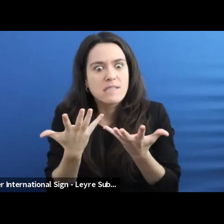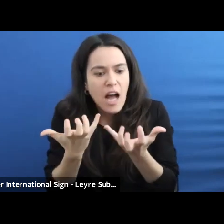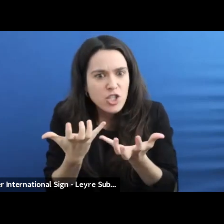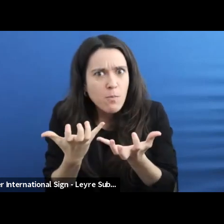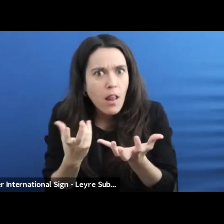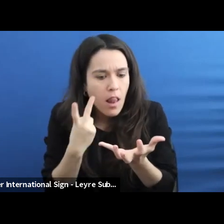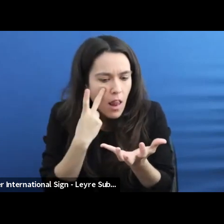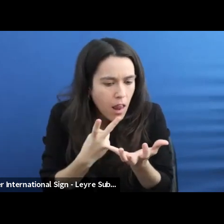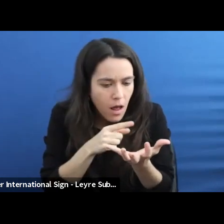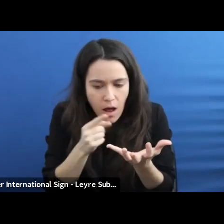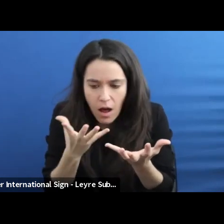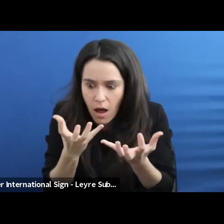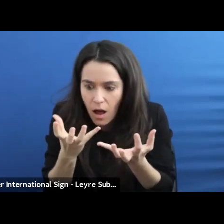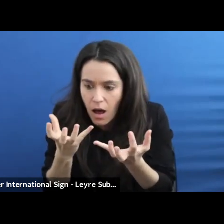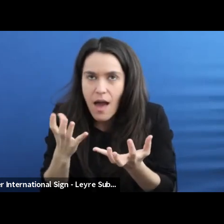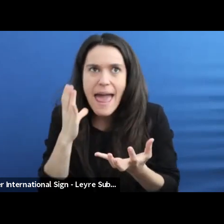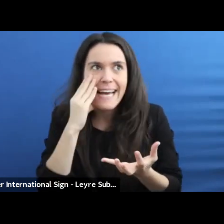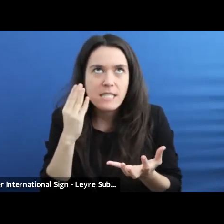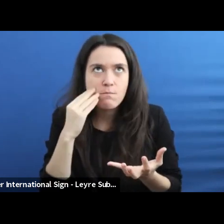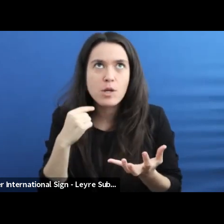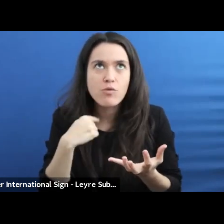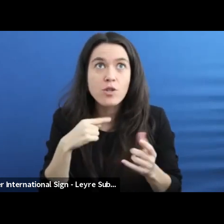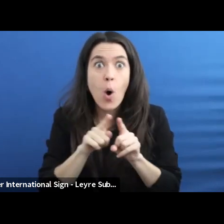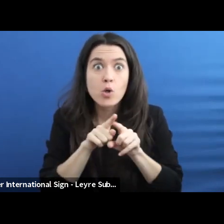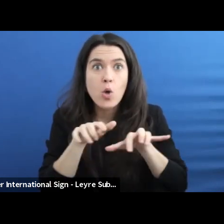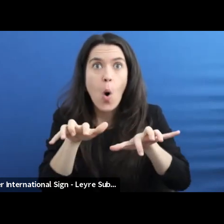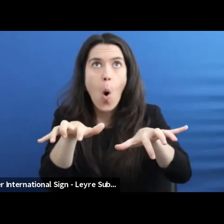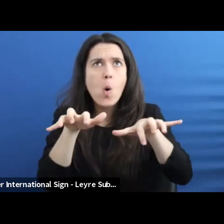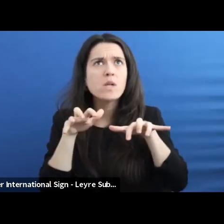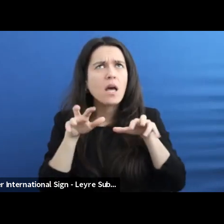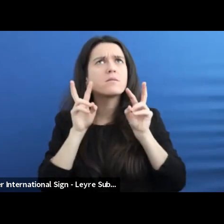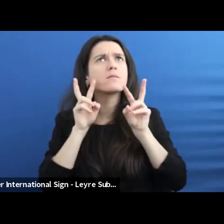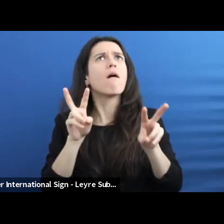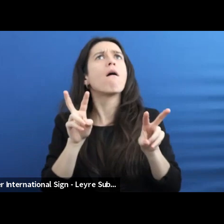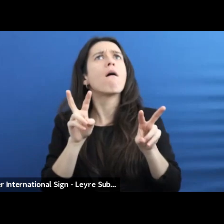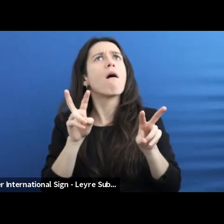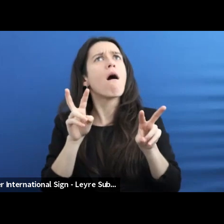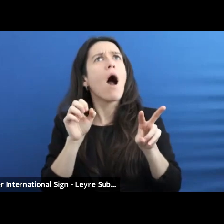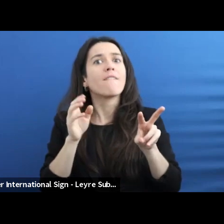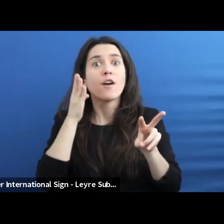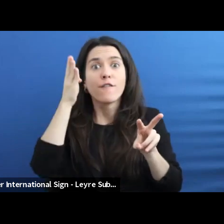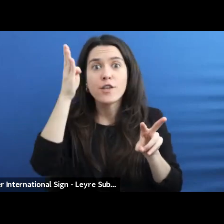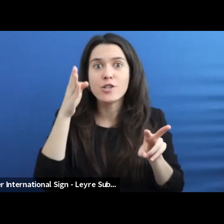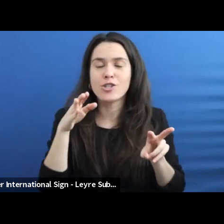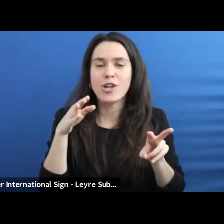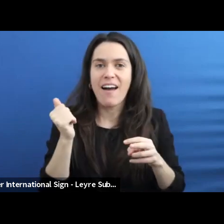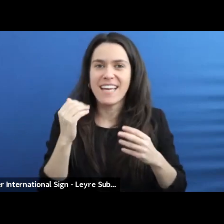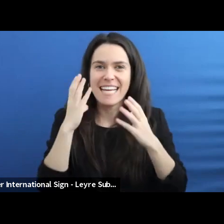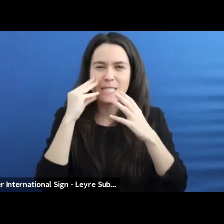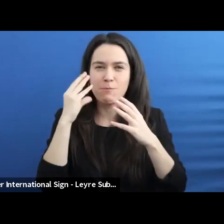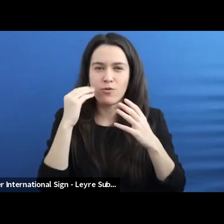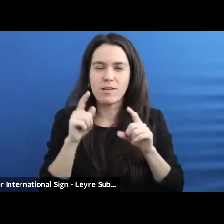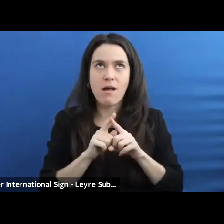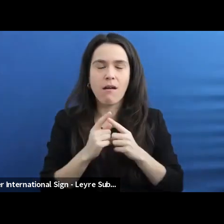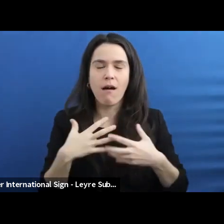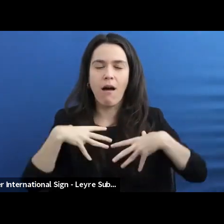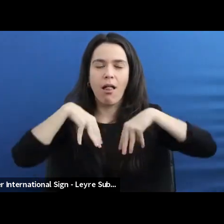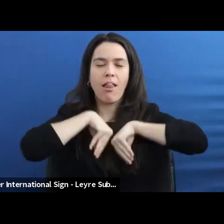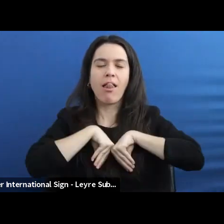through experiences that our audiences have, hopefully in the future in our physical spaces as well. But this is a very important thing.